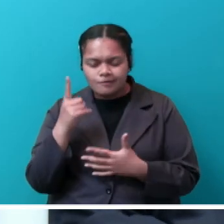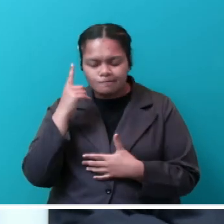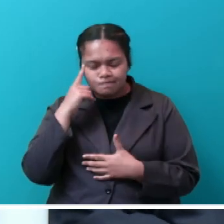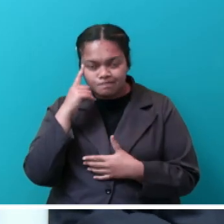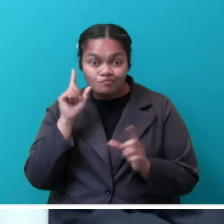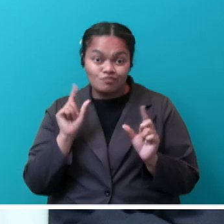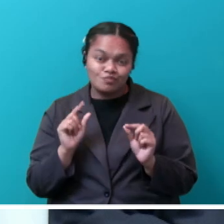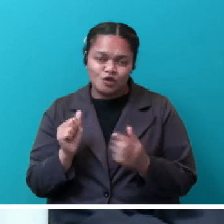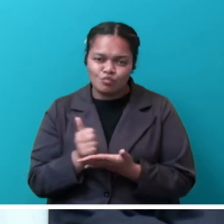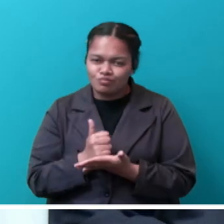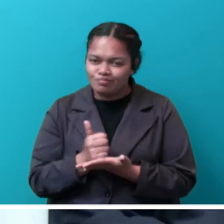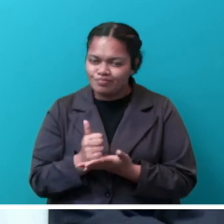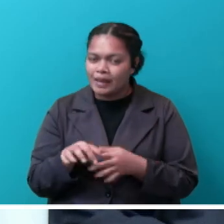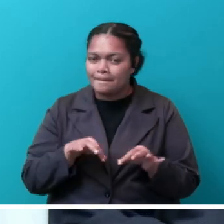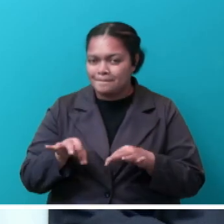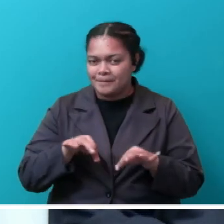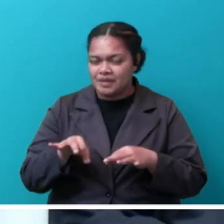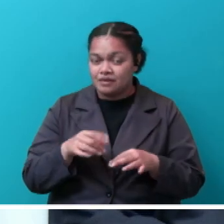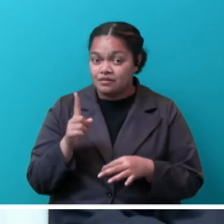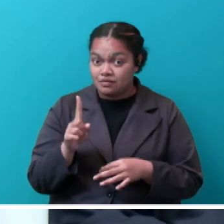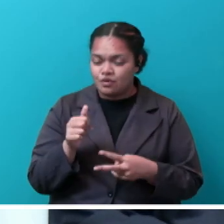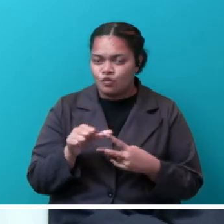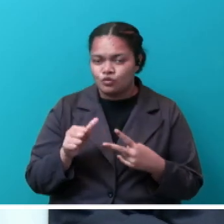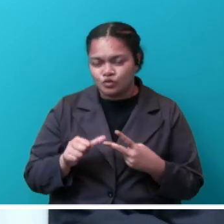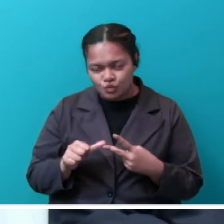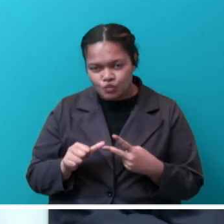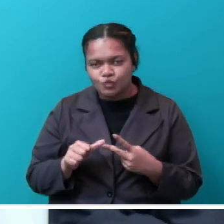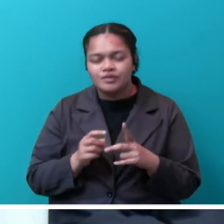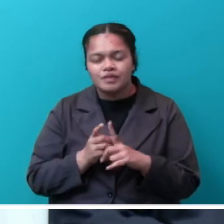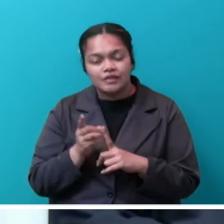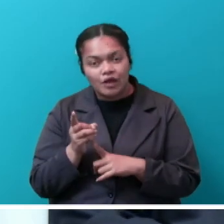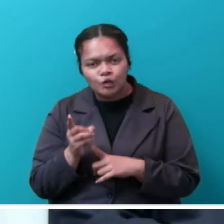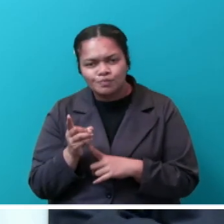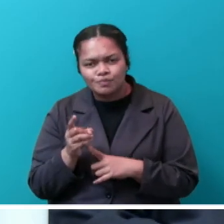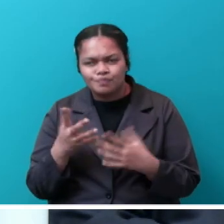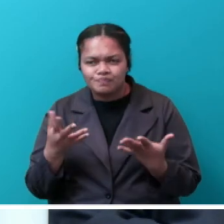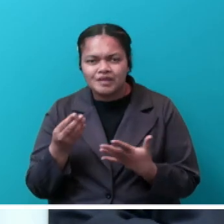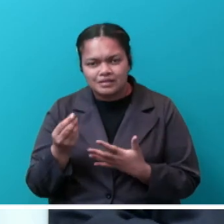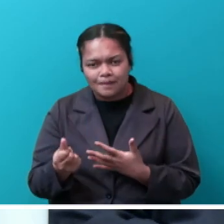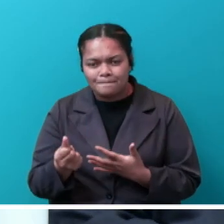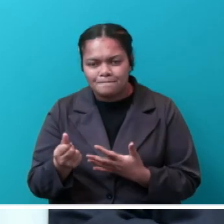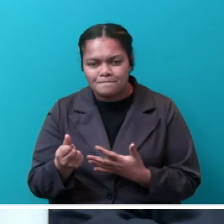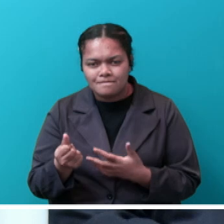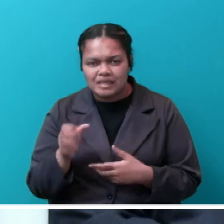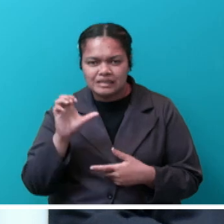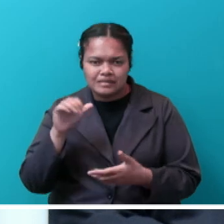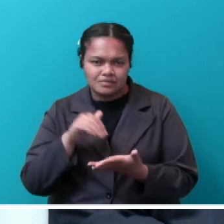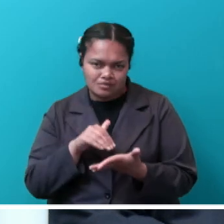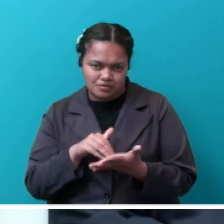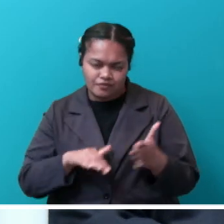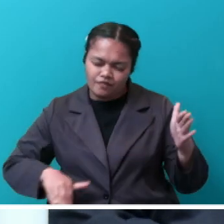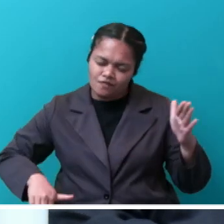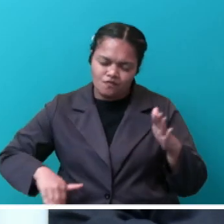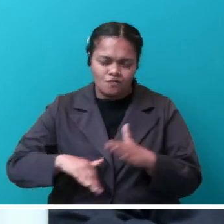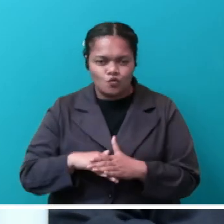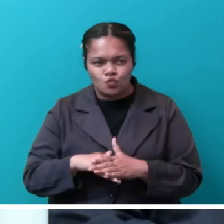plan and also develop some of these centres into